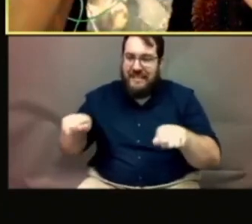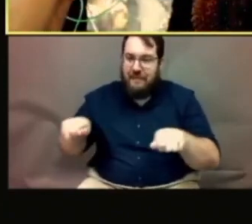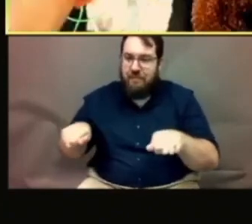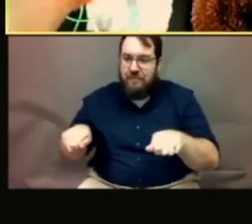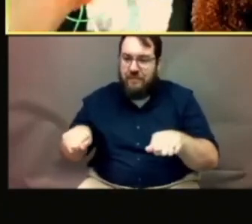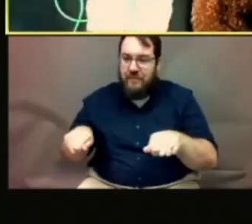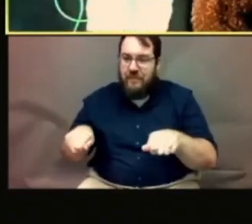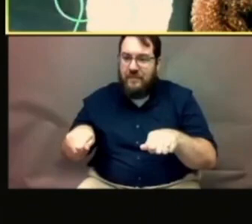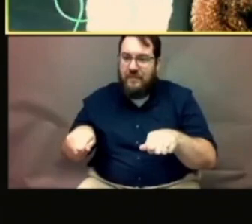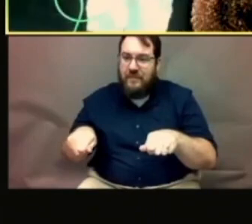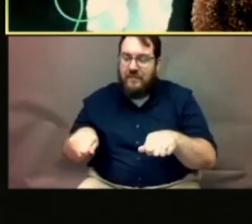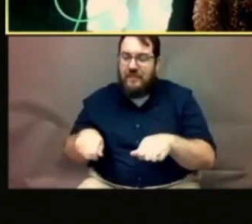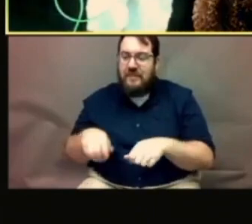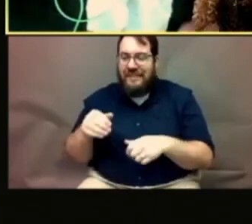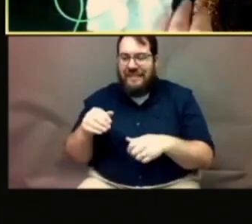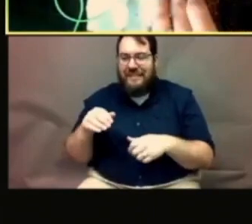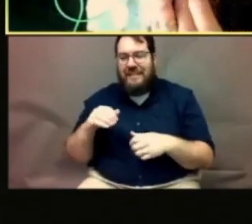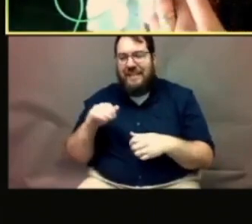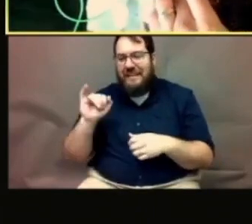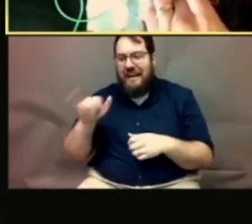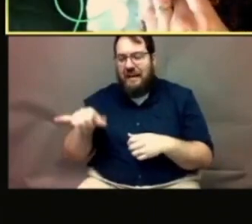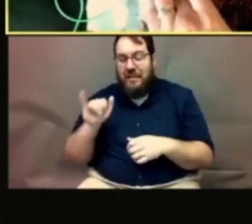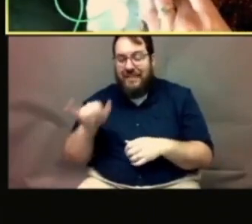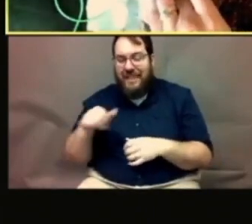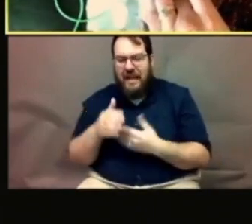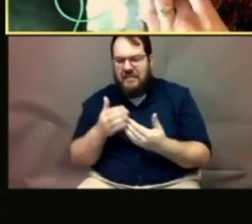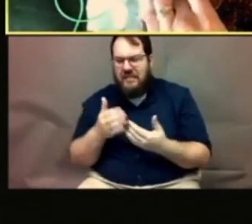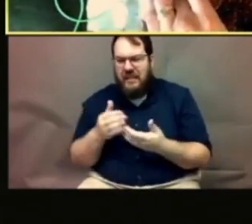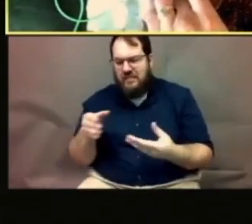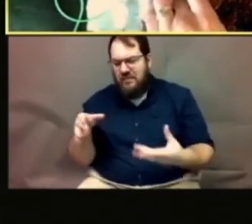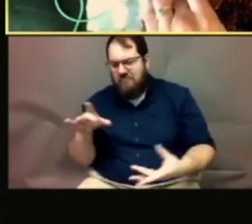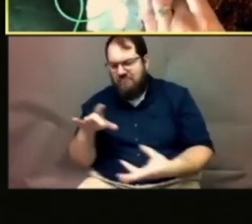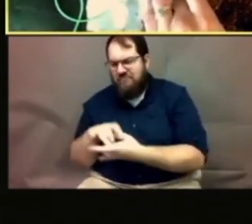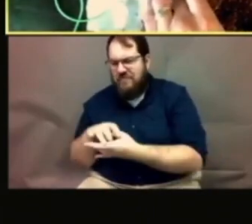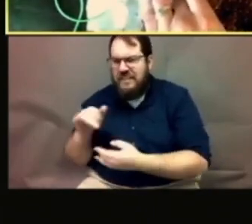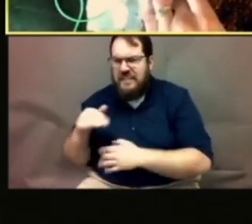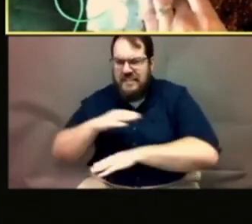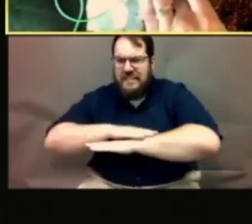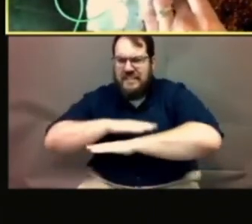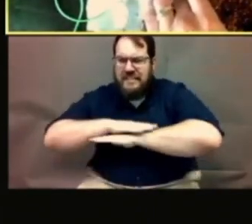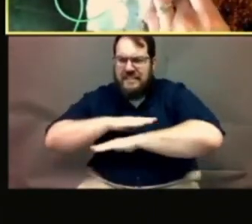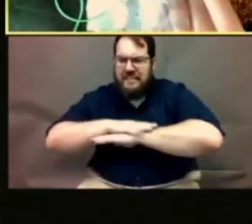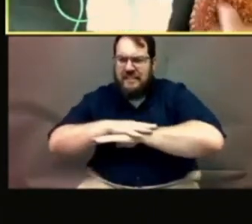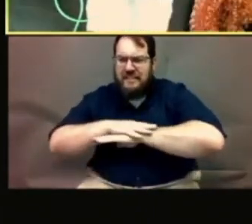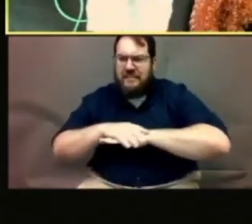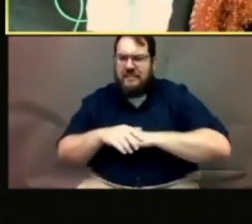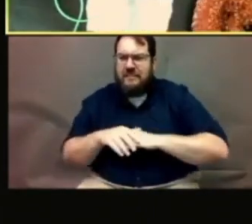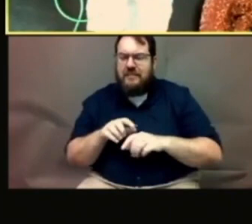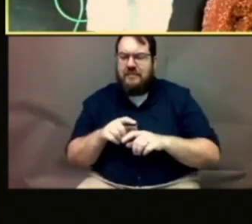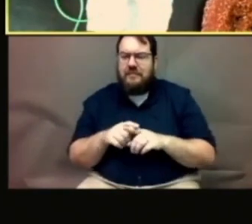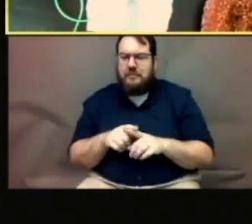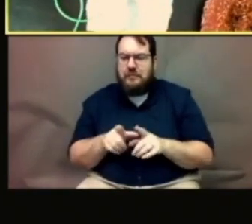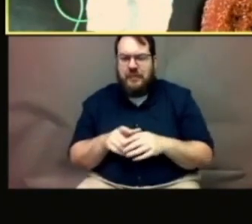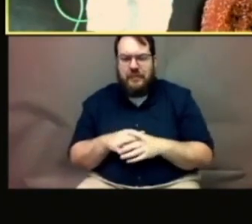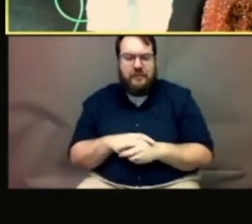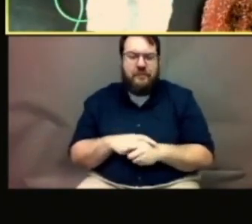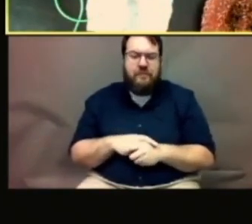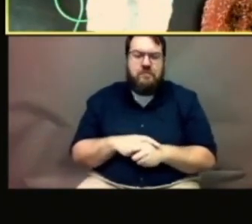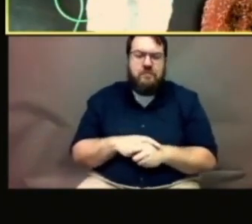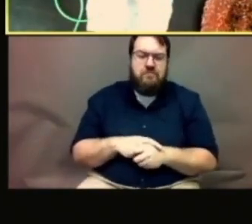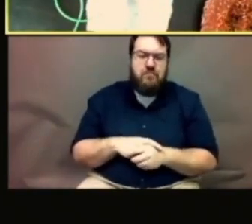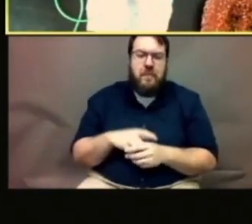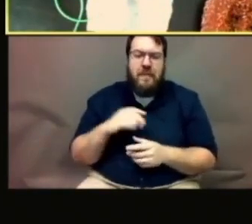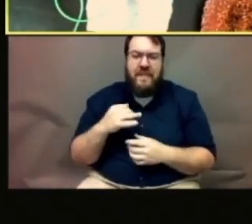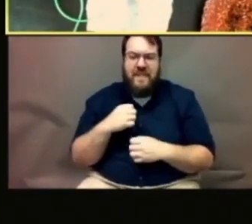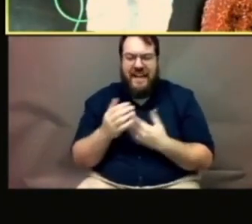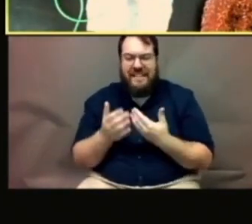the edge open to make it easier to stick it to the table. But otherwise I left the backing on there, and that makes it easier